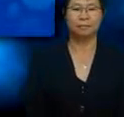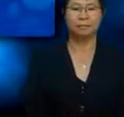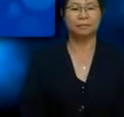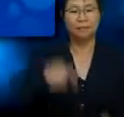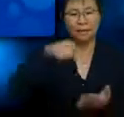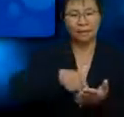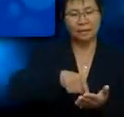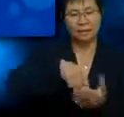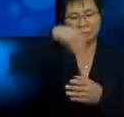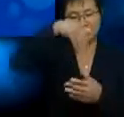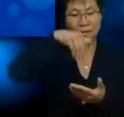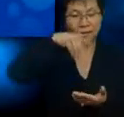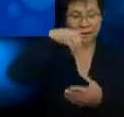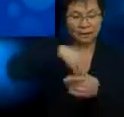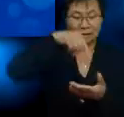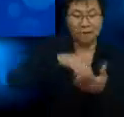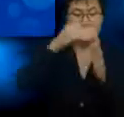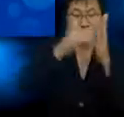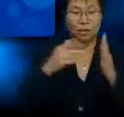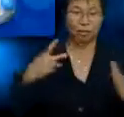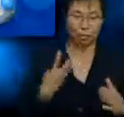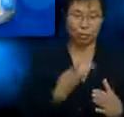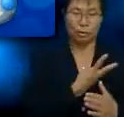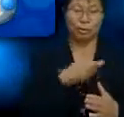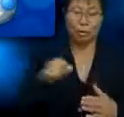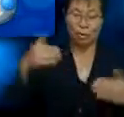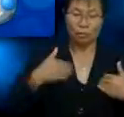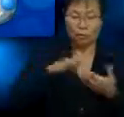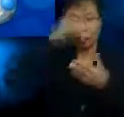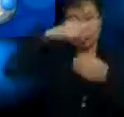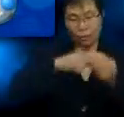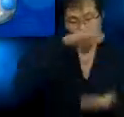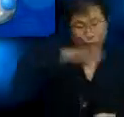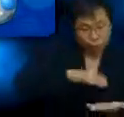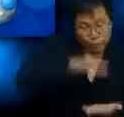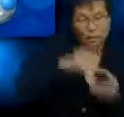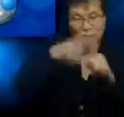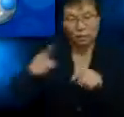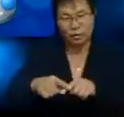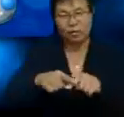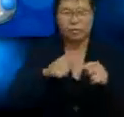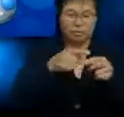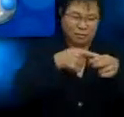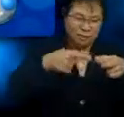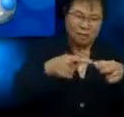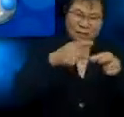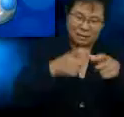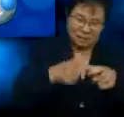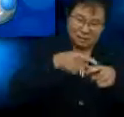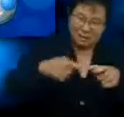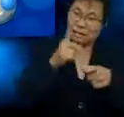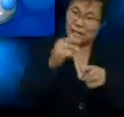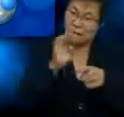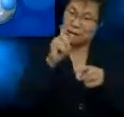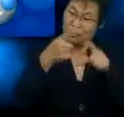In this lesson, you have learned about spring. Springs come in different diameters. Springs